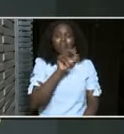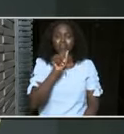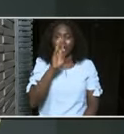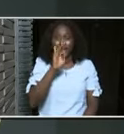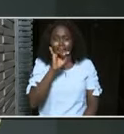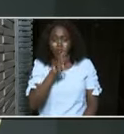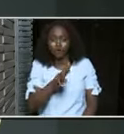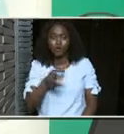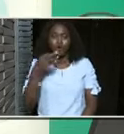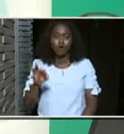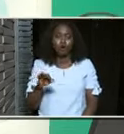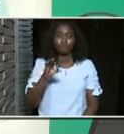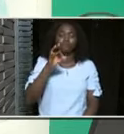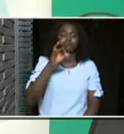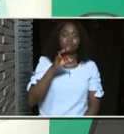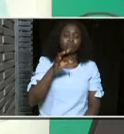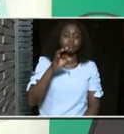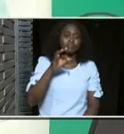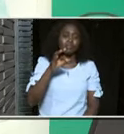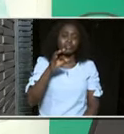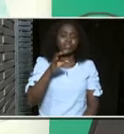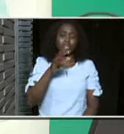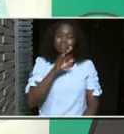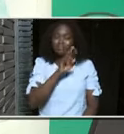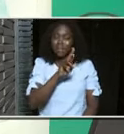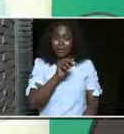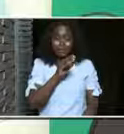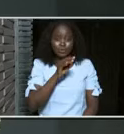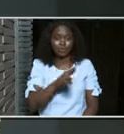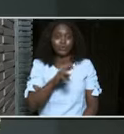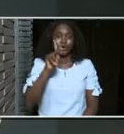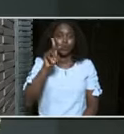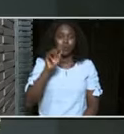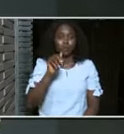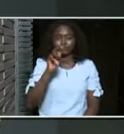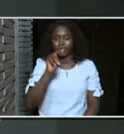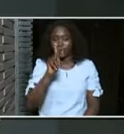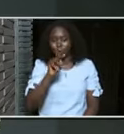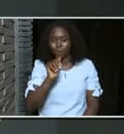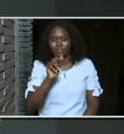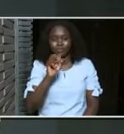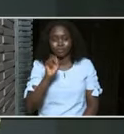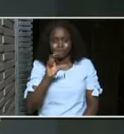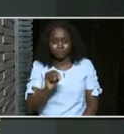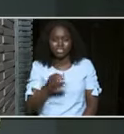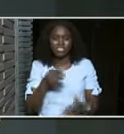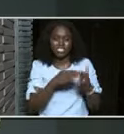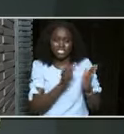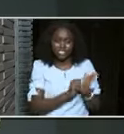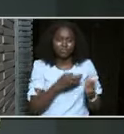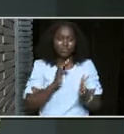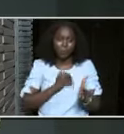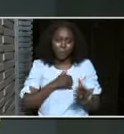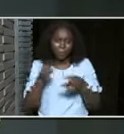because of the credibility of the board chairman, because of the credibility of the leadership of our party from